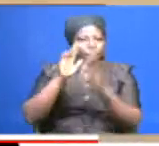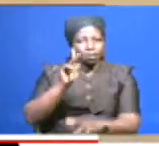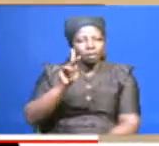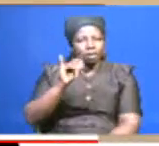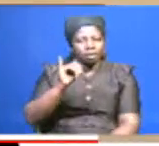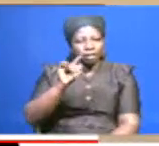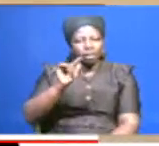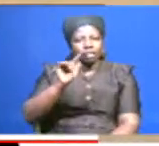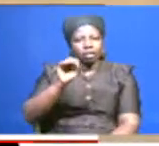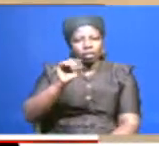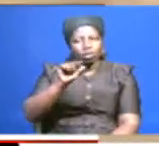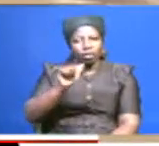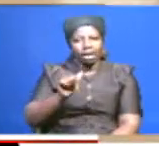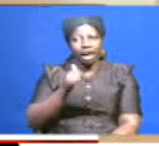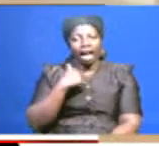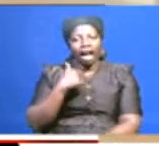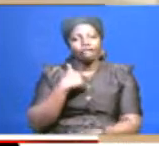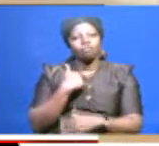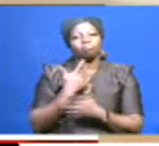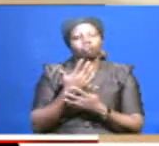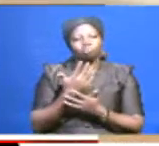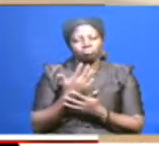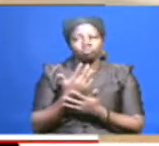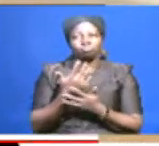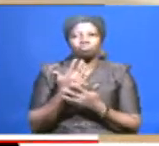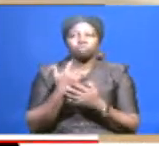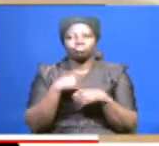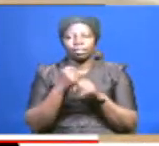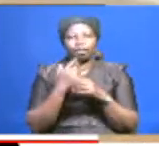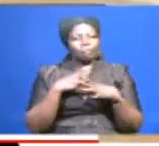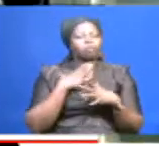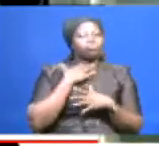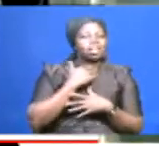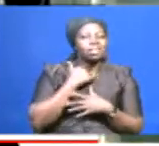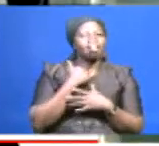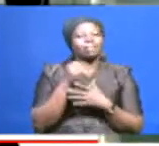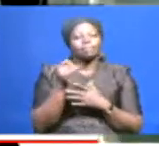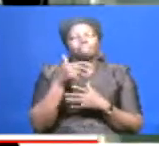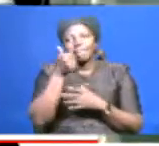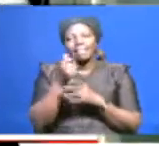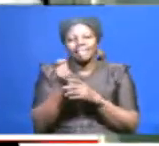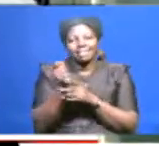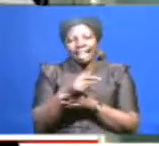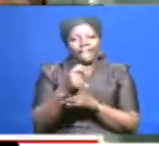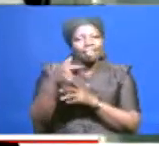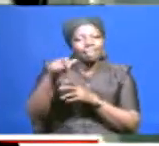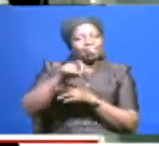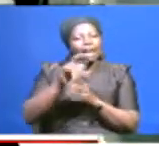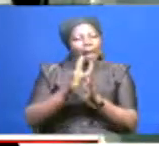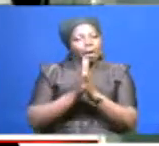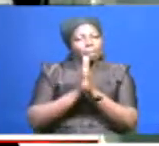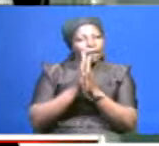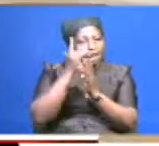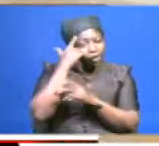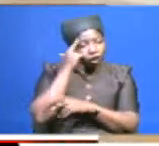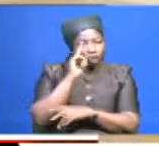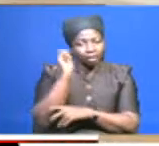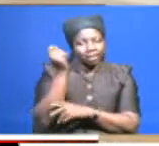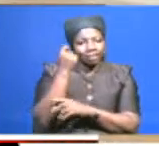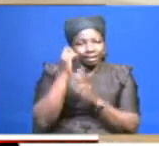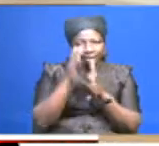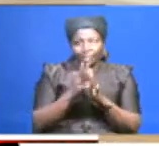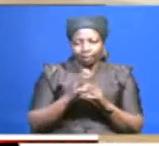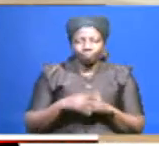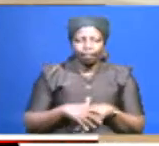hunger for better wages and made a supplication on their behalf. Mulango mpya unafunguka na malaika